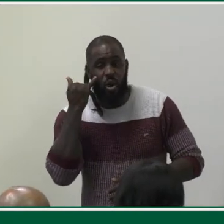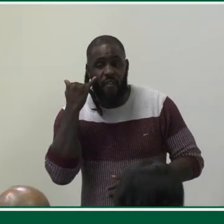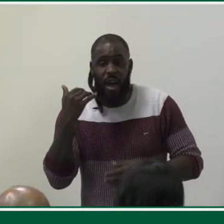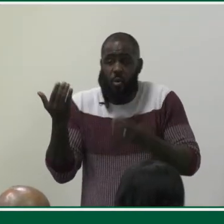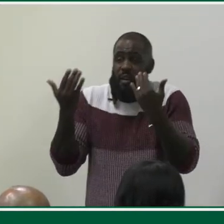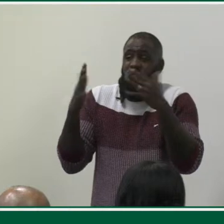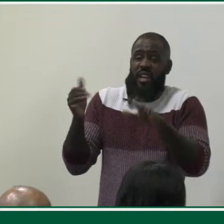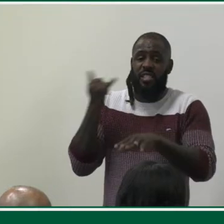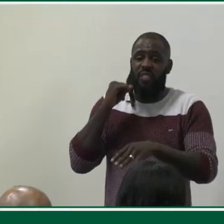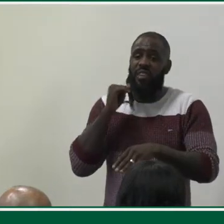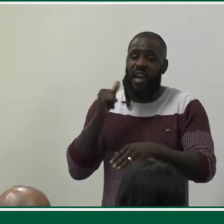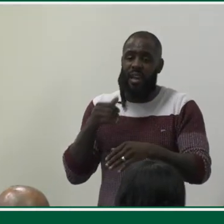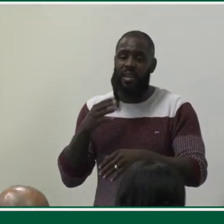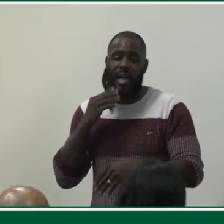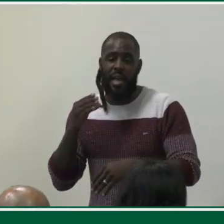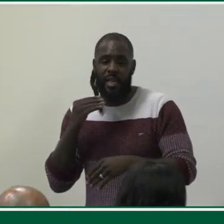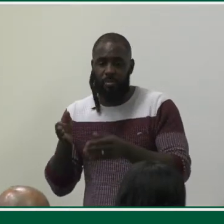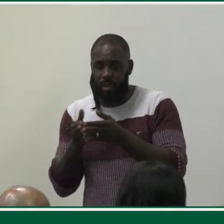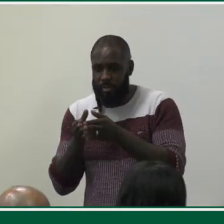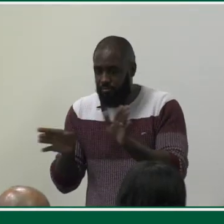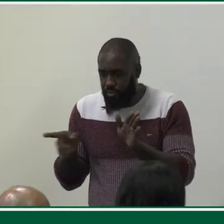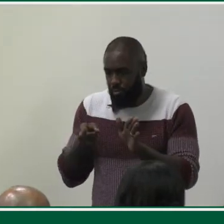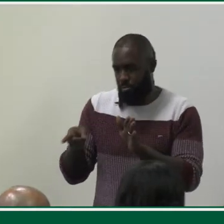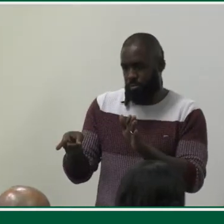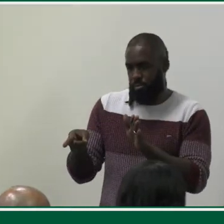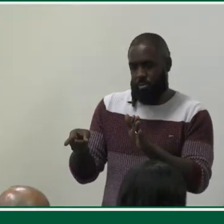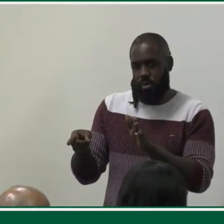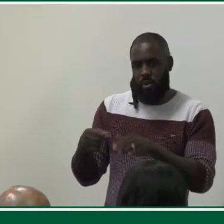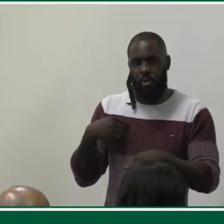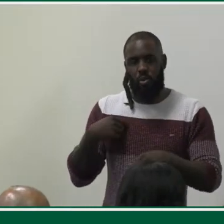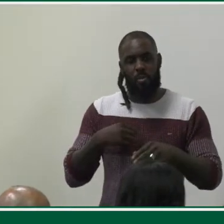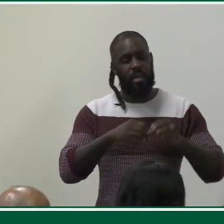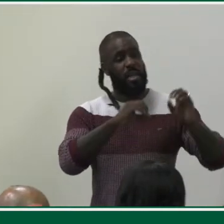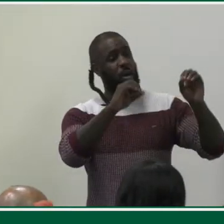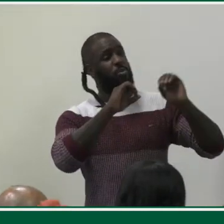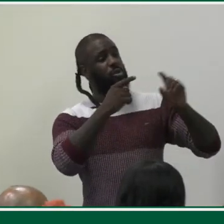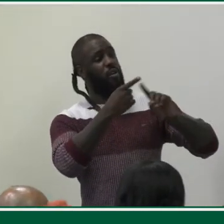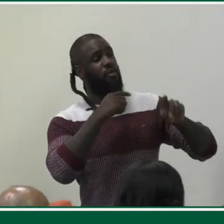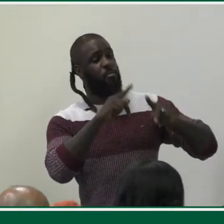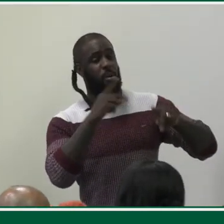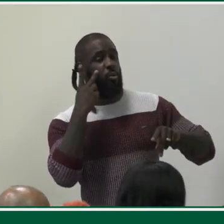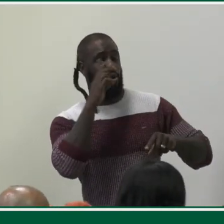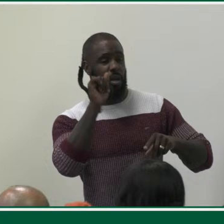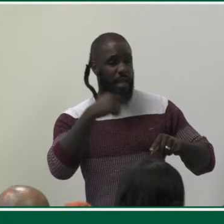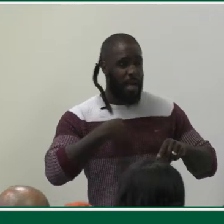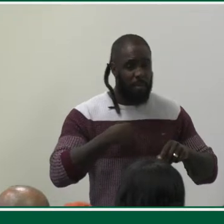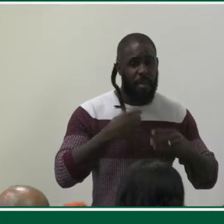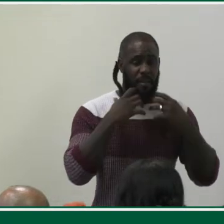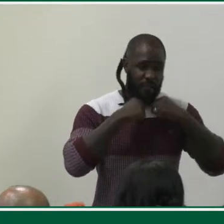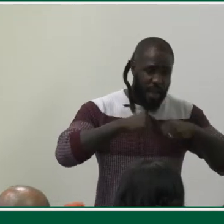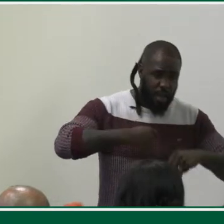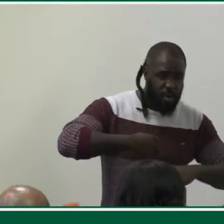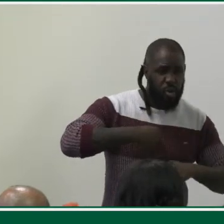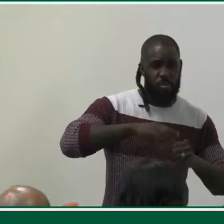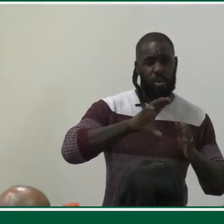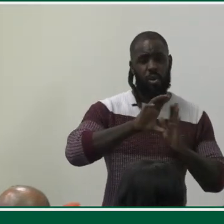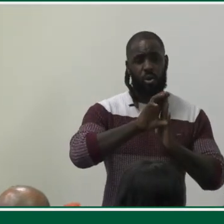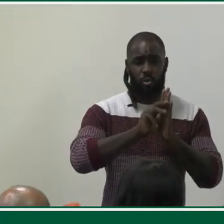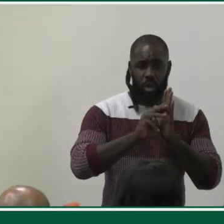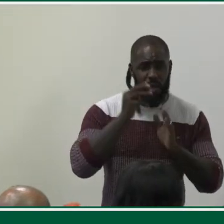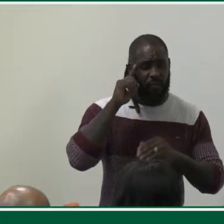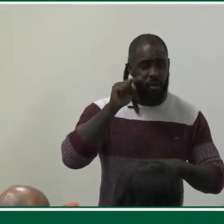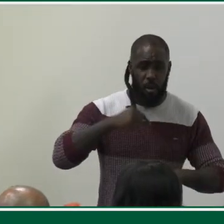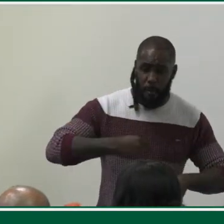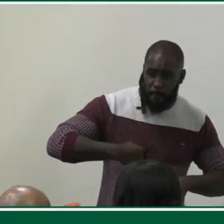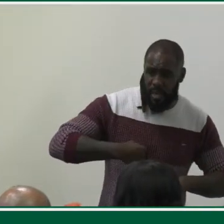otherwise. Because I was in an environment where I was taught by educators who looked like me, educators who cared about me, a curriculum that was responsive